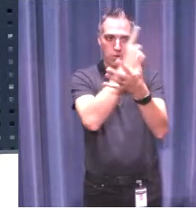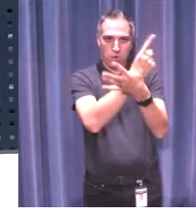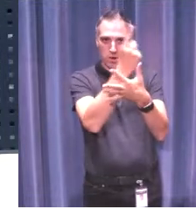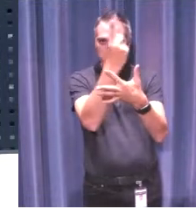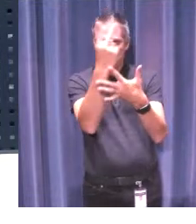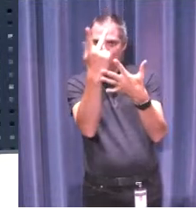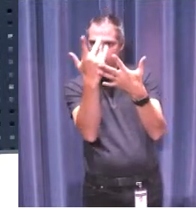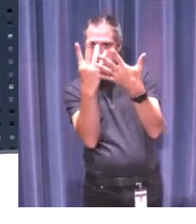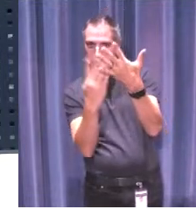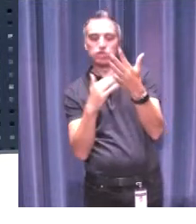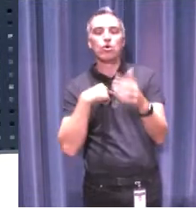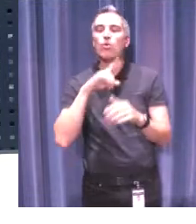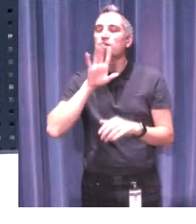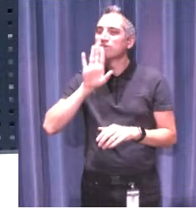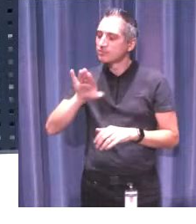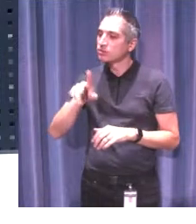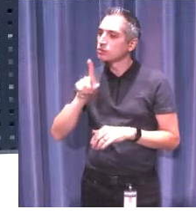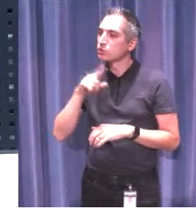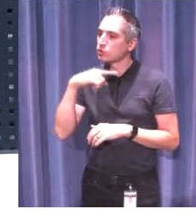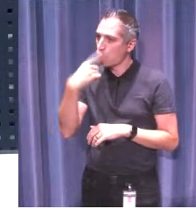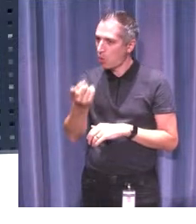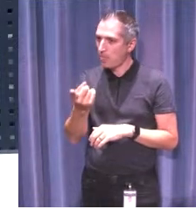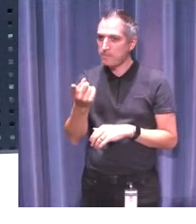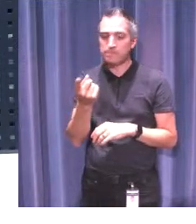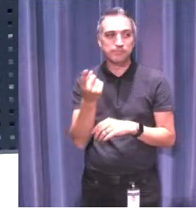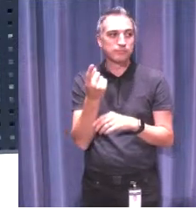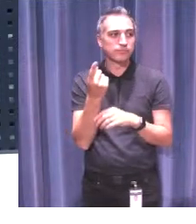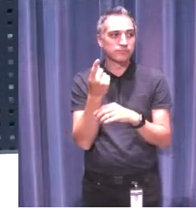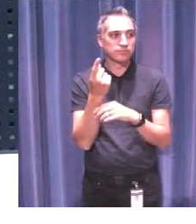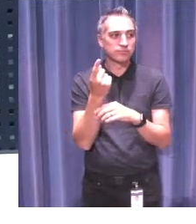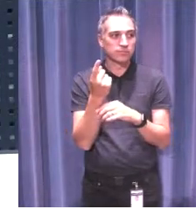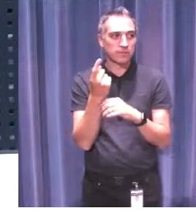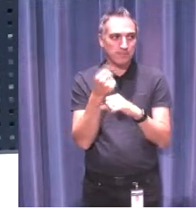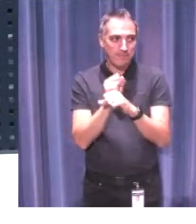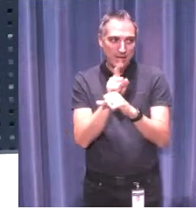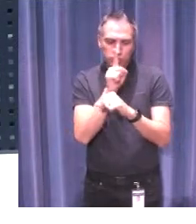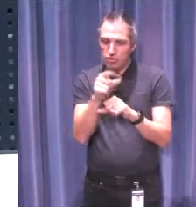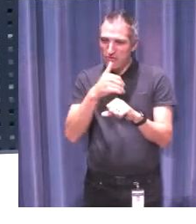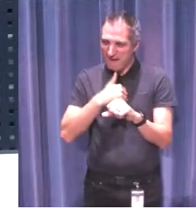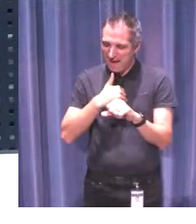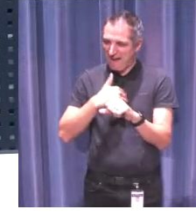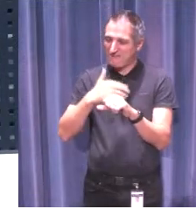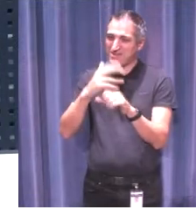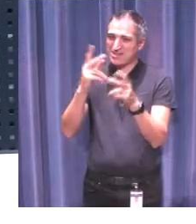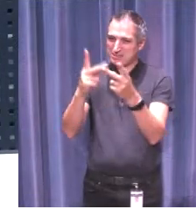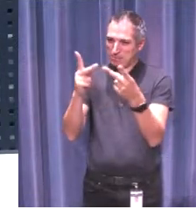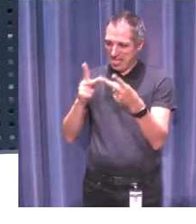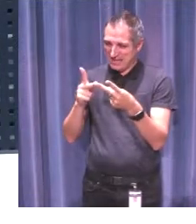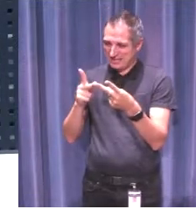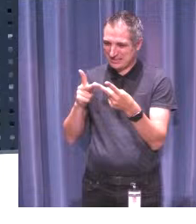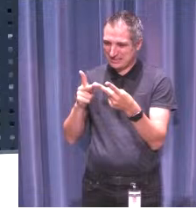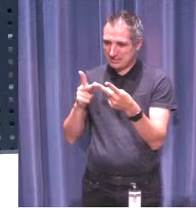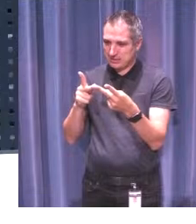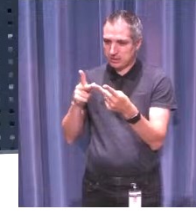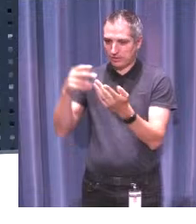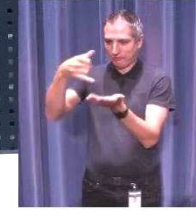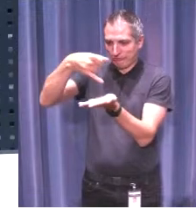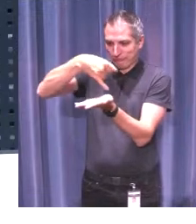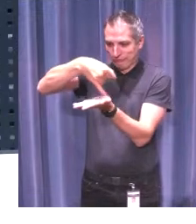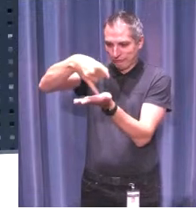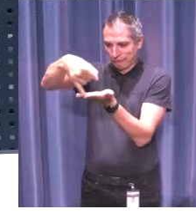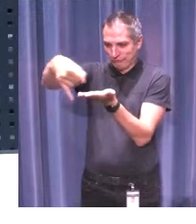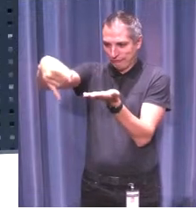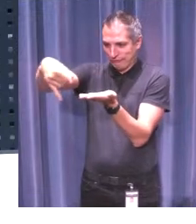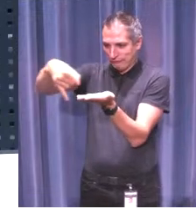So we said to them, router a spot for each tool in